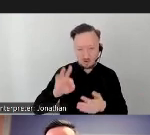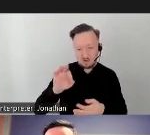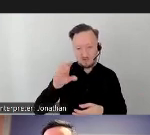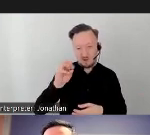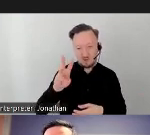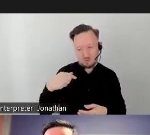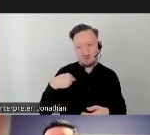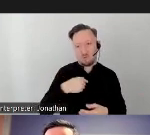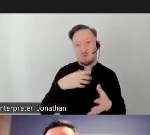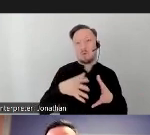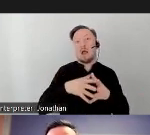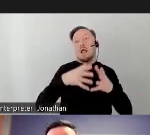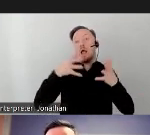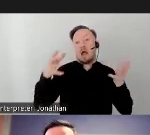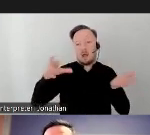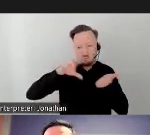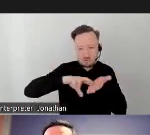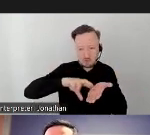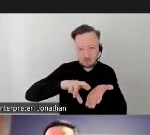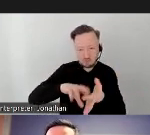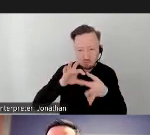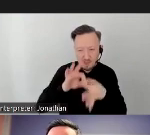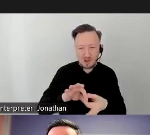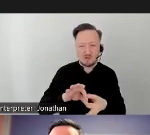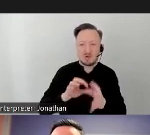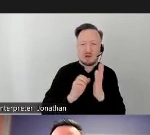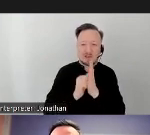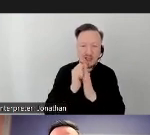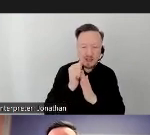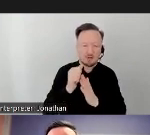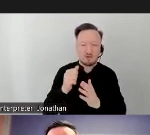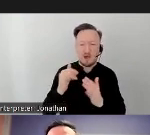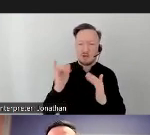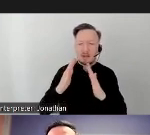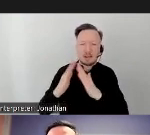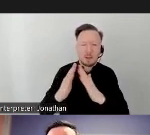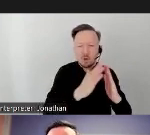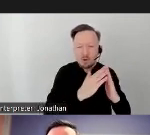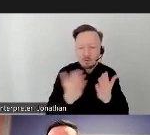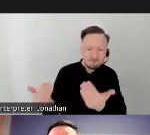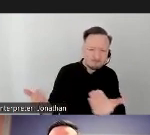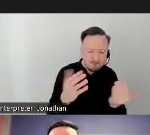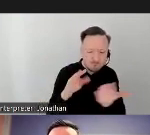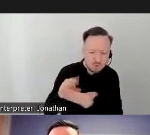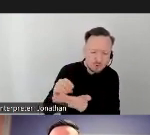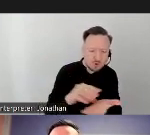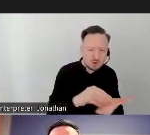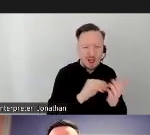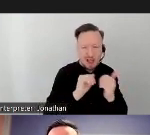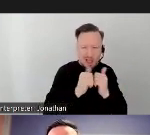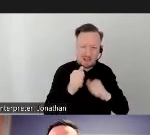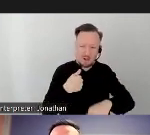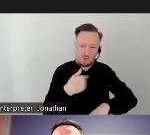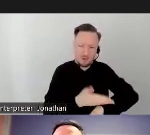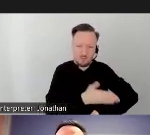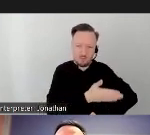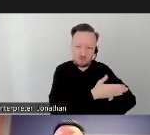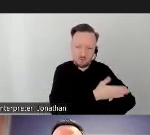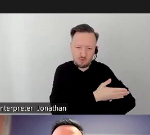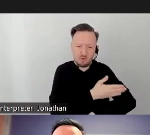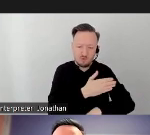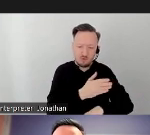lot of research with cancer and work with our community to learn from our community members how we can improve cancer-related cares.